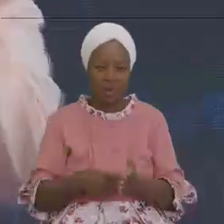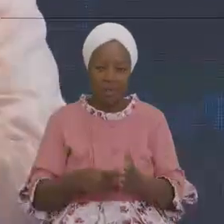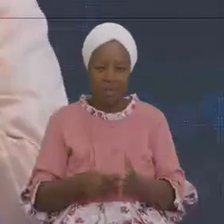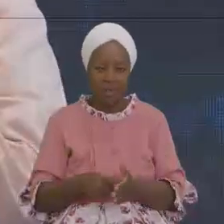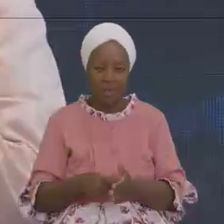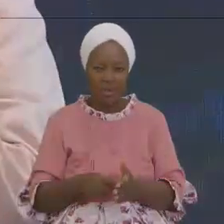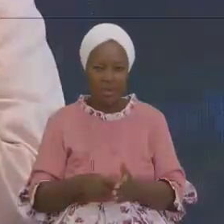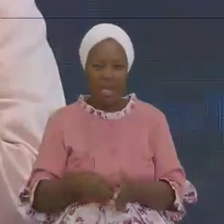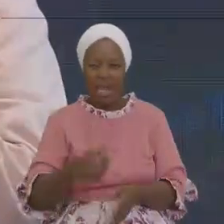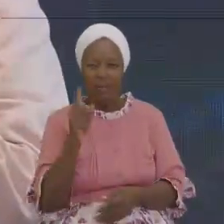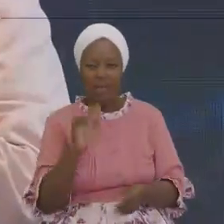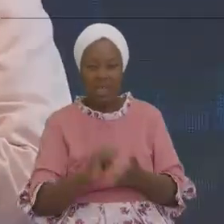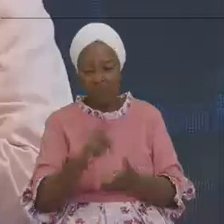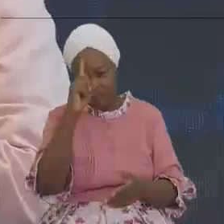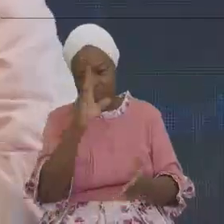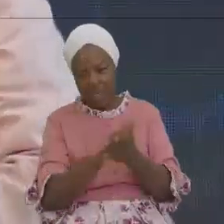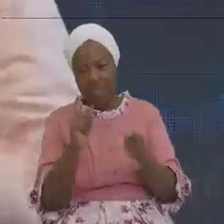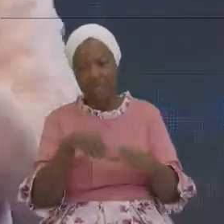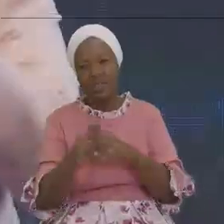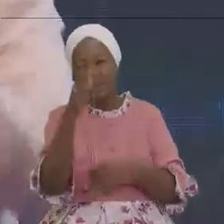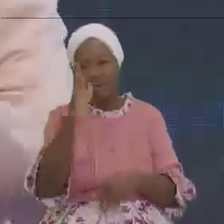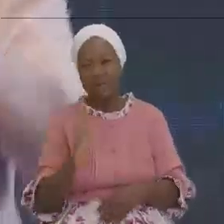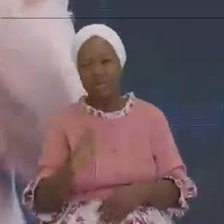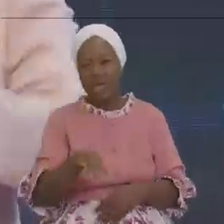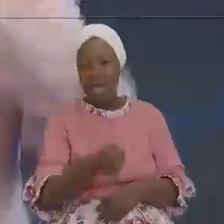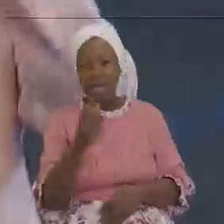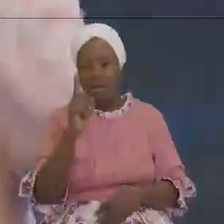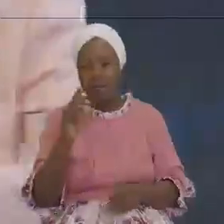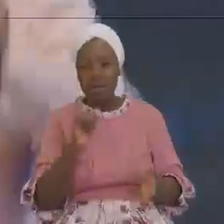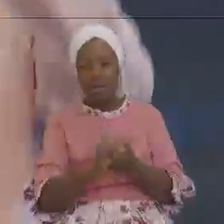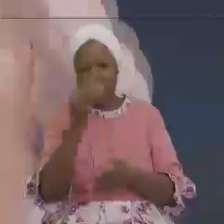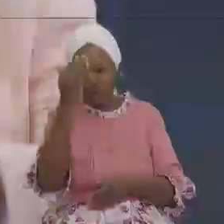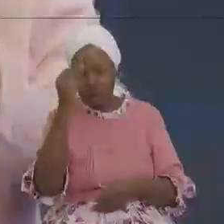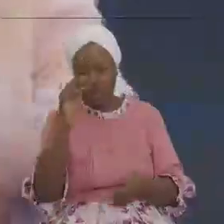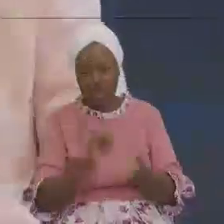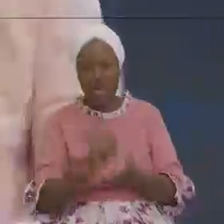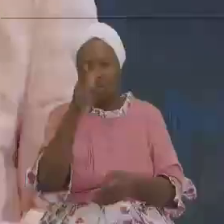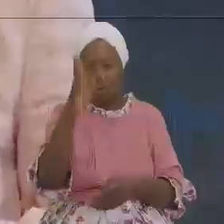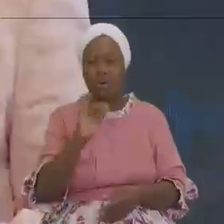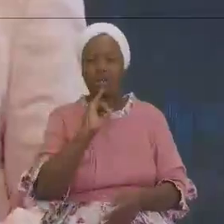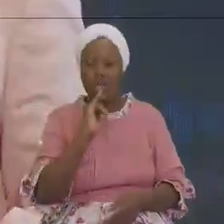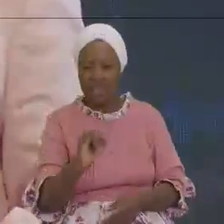Anyone who believes in God, anyone that knows that God is,